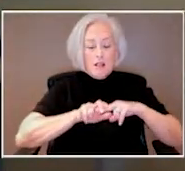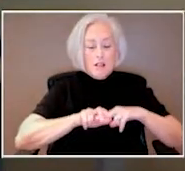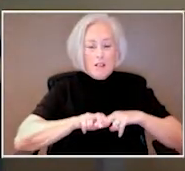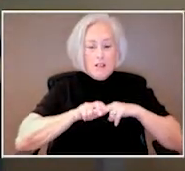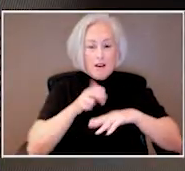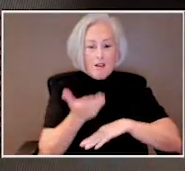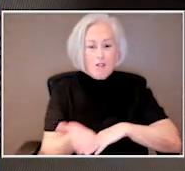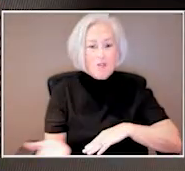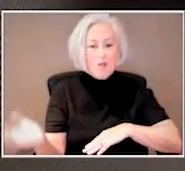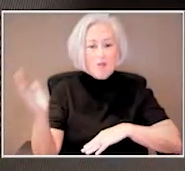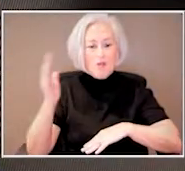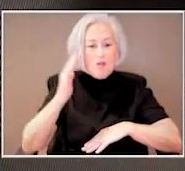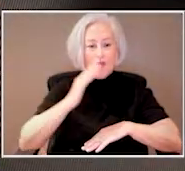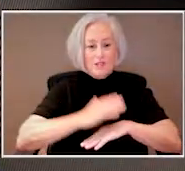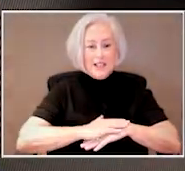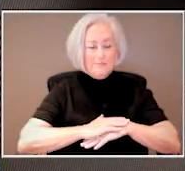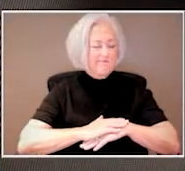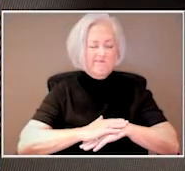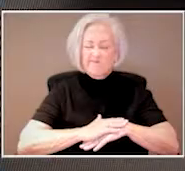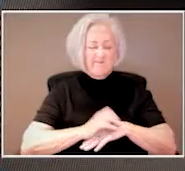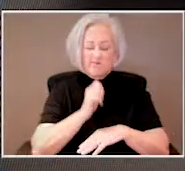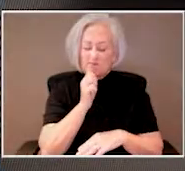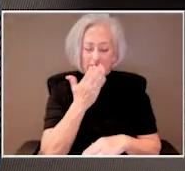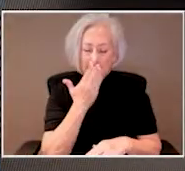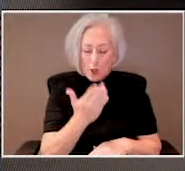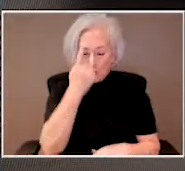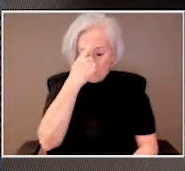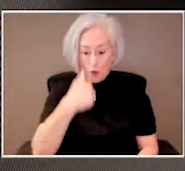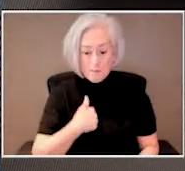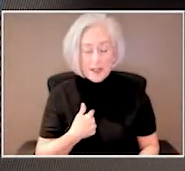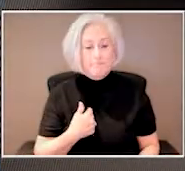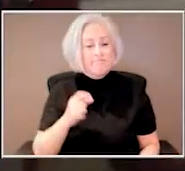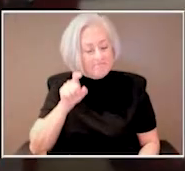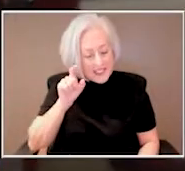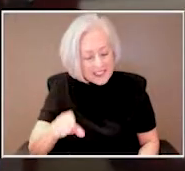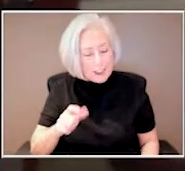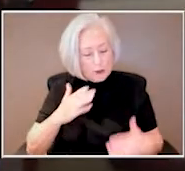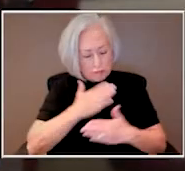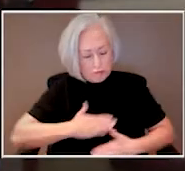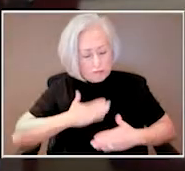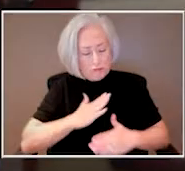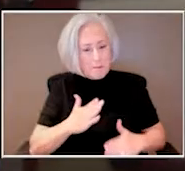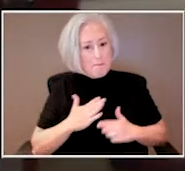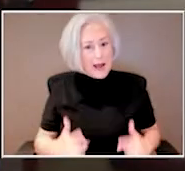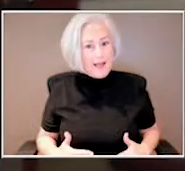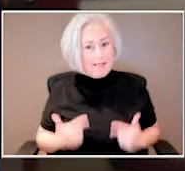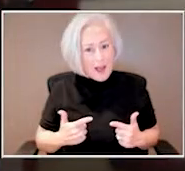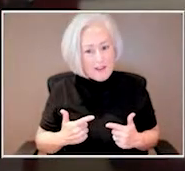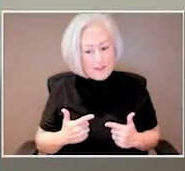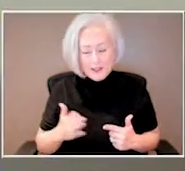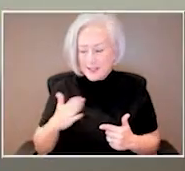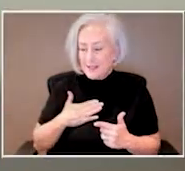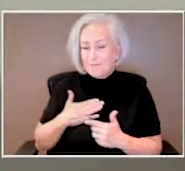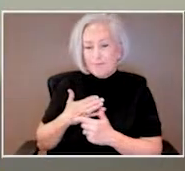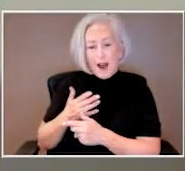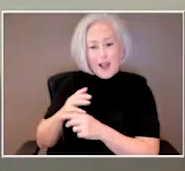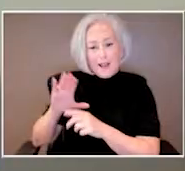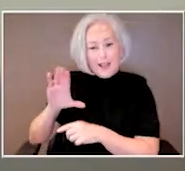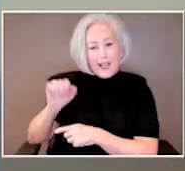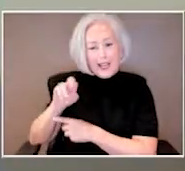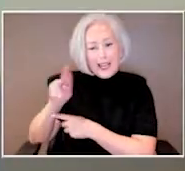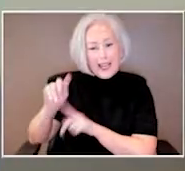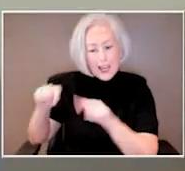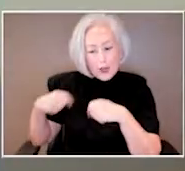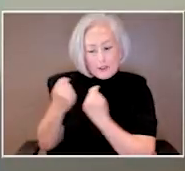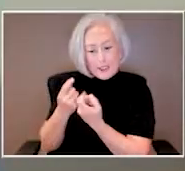It's not good for me. She needs to live her life, and her care team supports that. So in my mind, I play hard and live